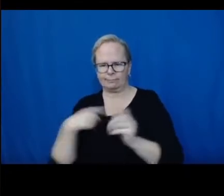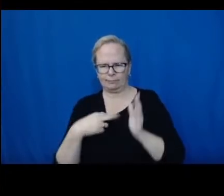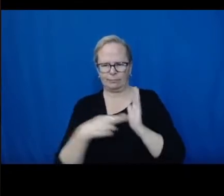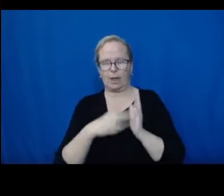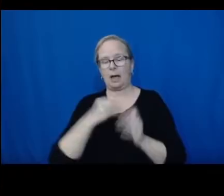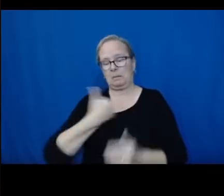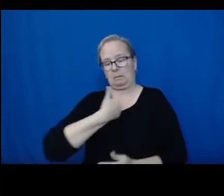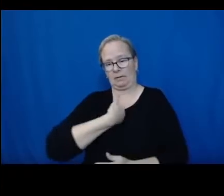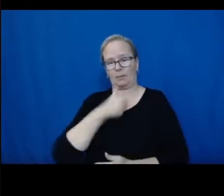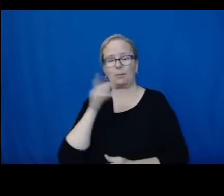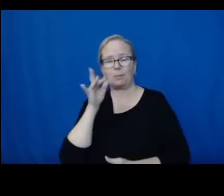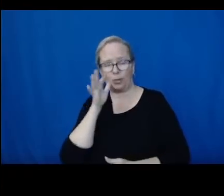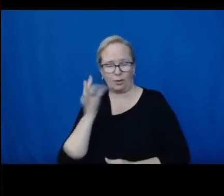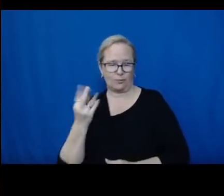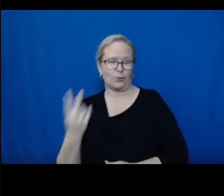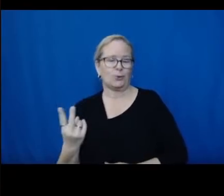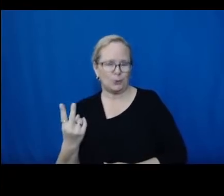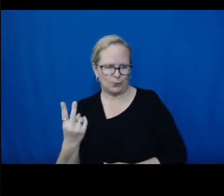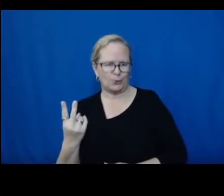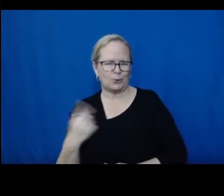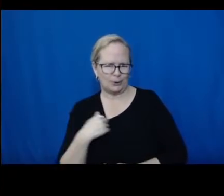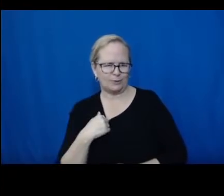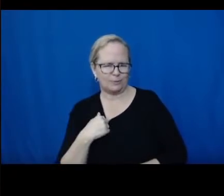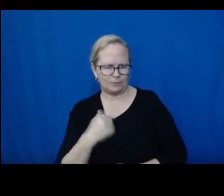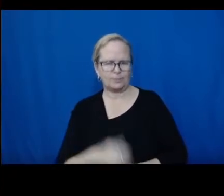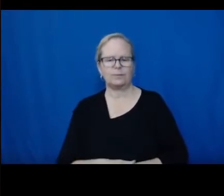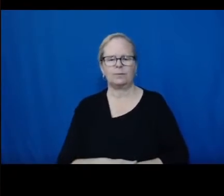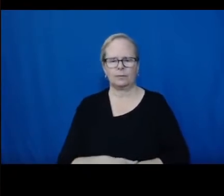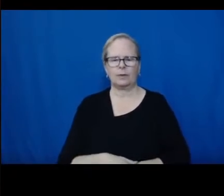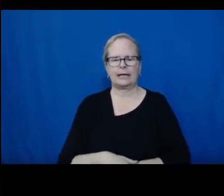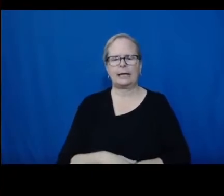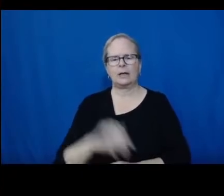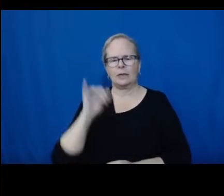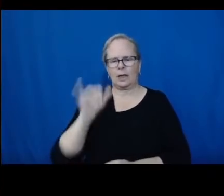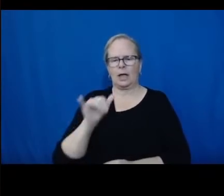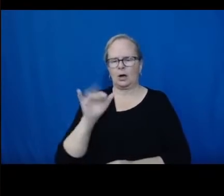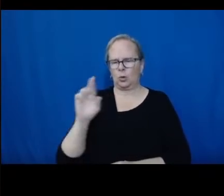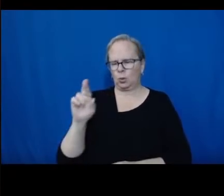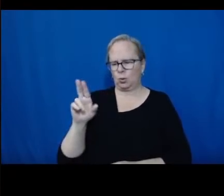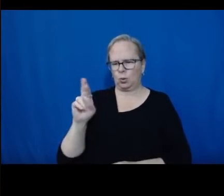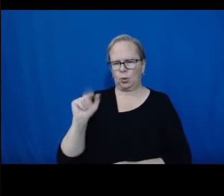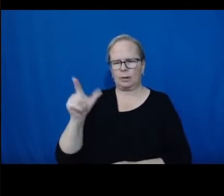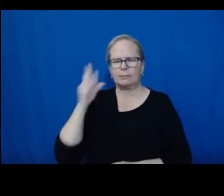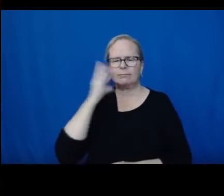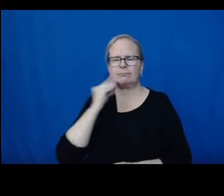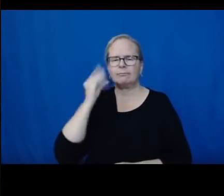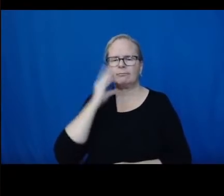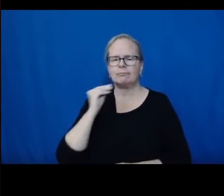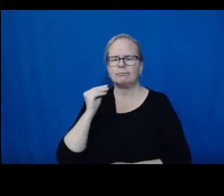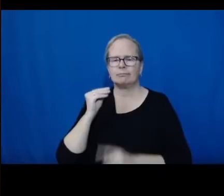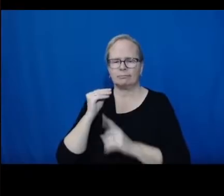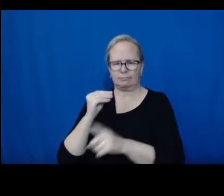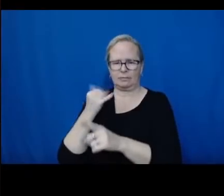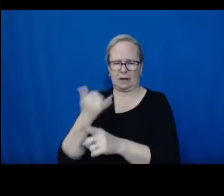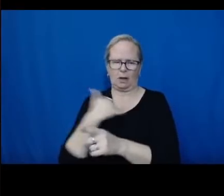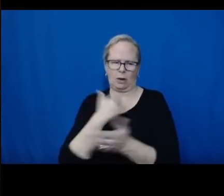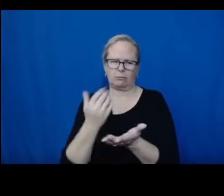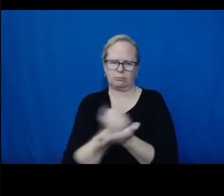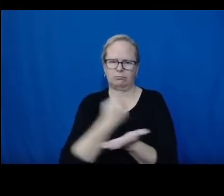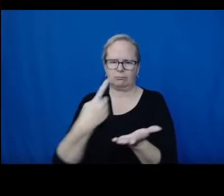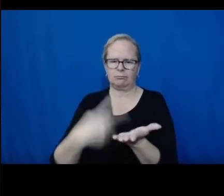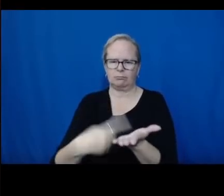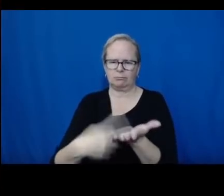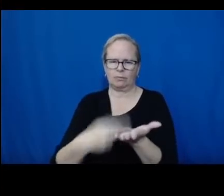of a couple, so definitely bring some of that rural experience lens to the conversation today. So thanks for having me.